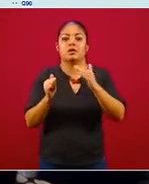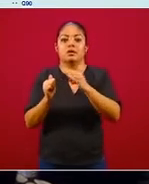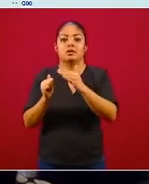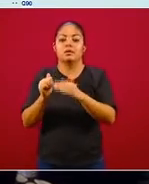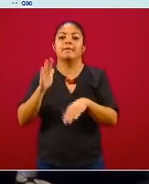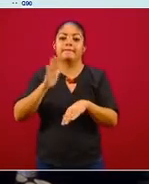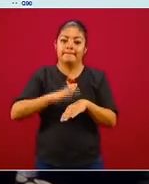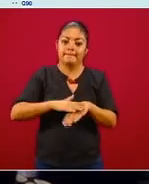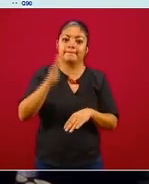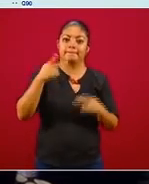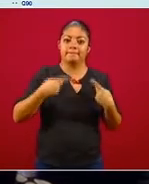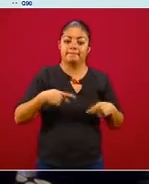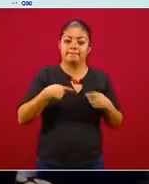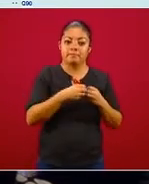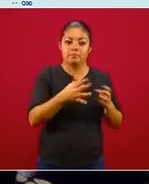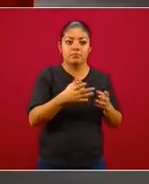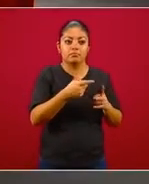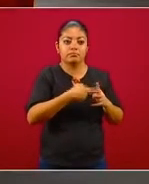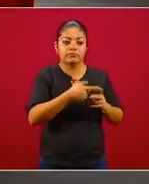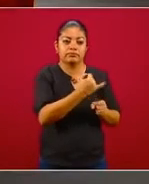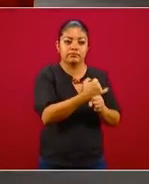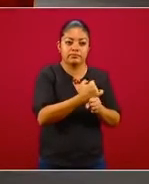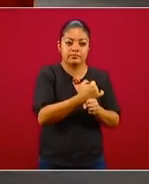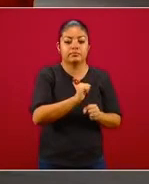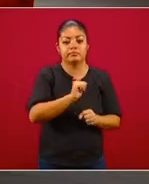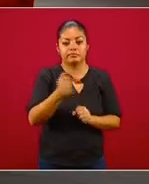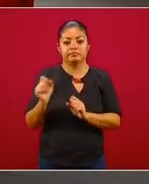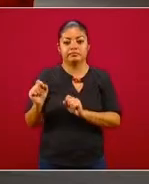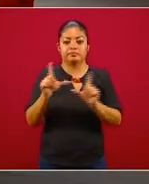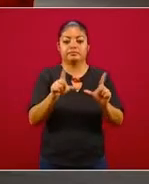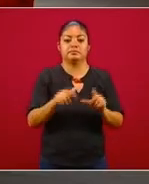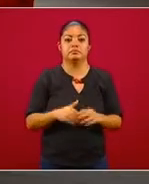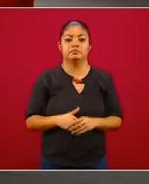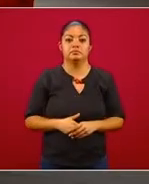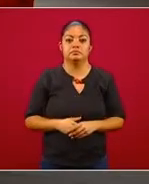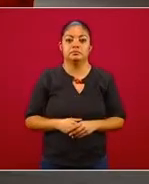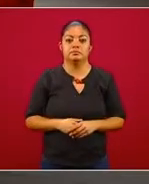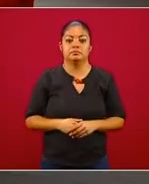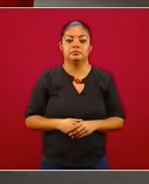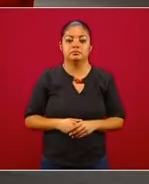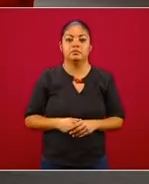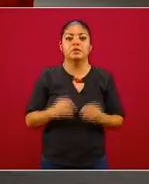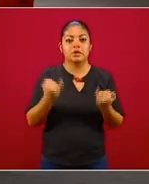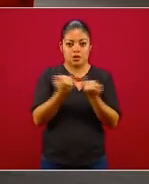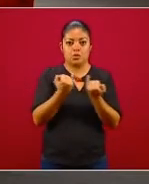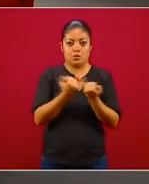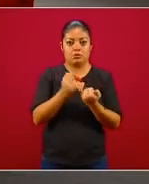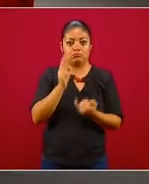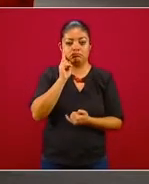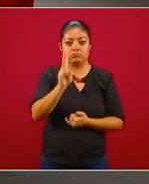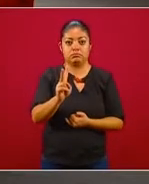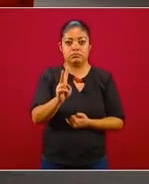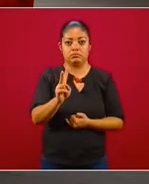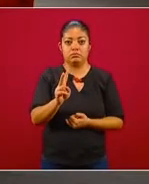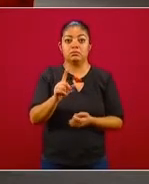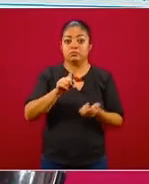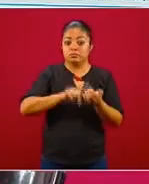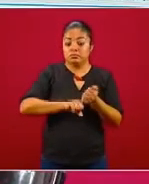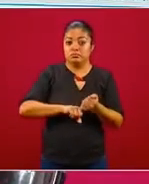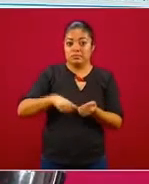sometimes the projection changes a little bit and the curve changes its shape. Here we have the same